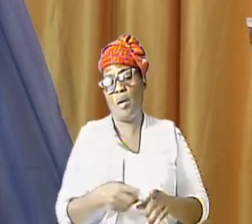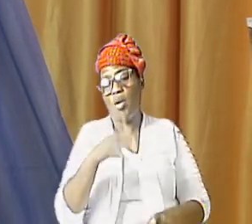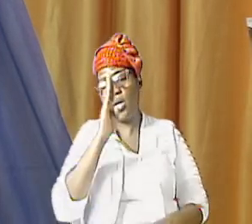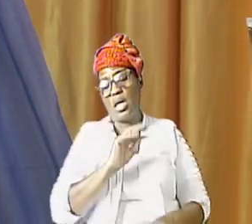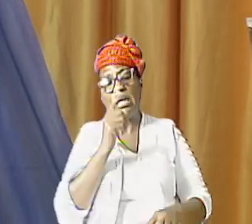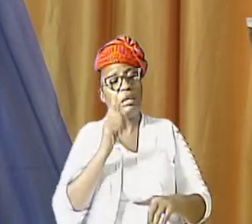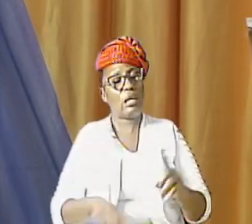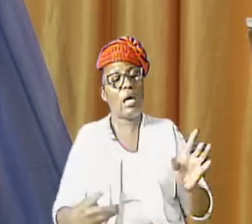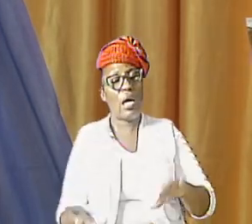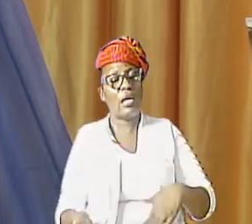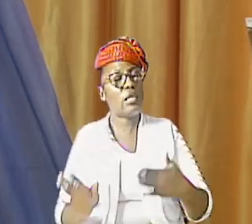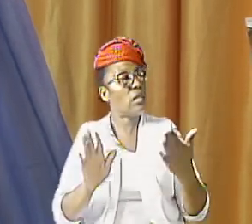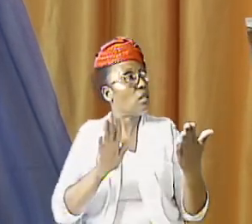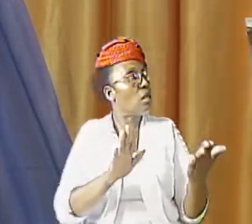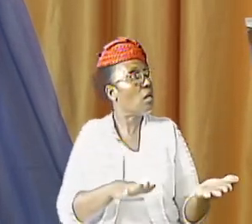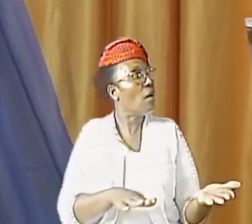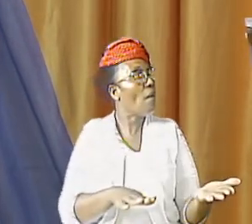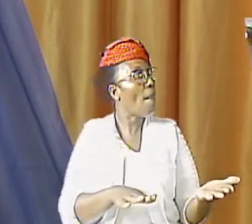die.